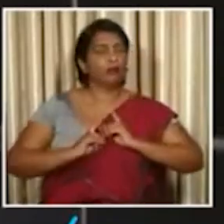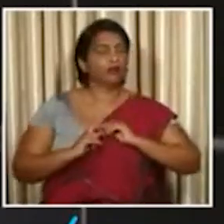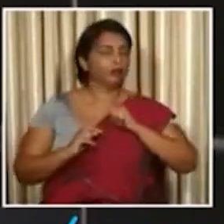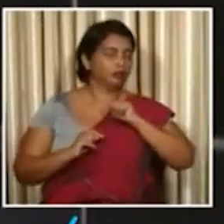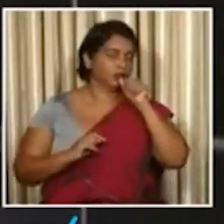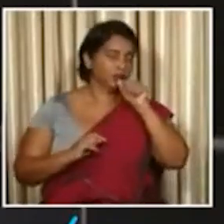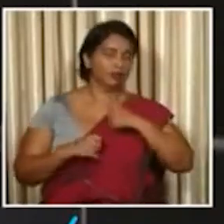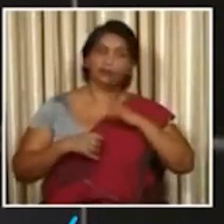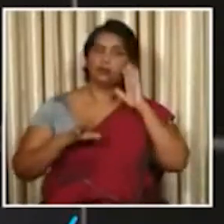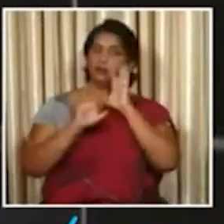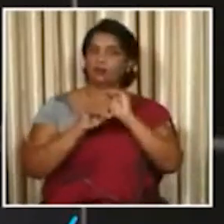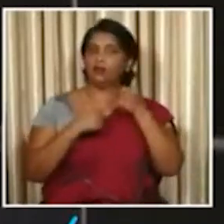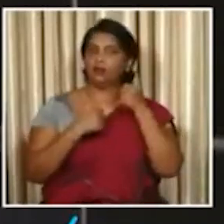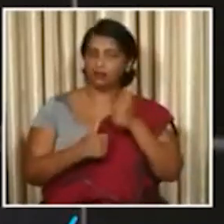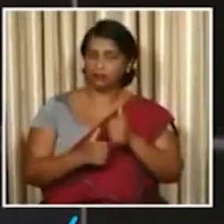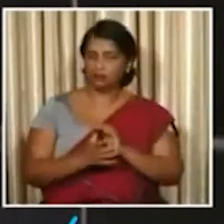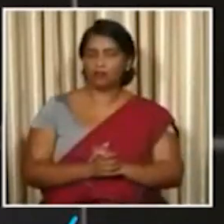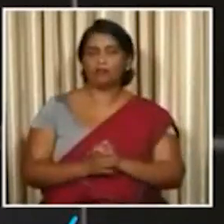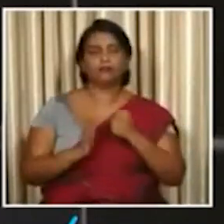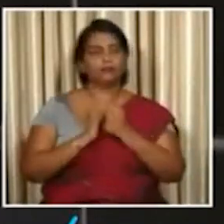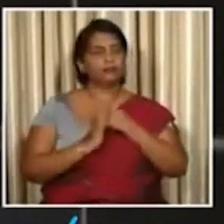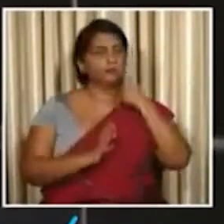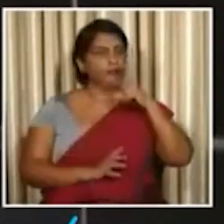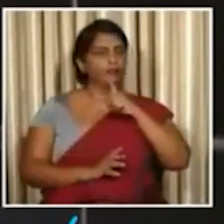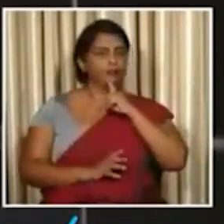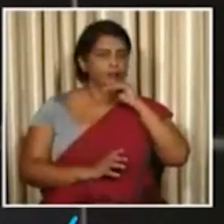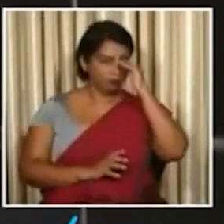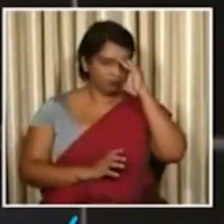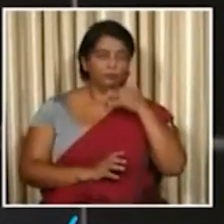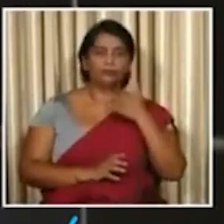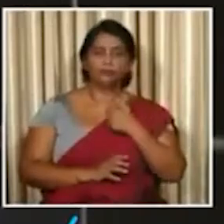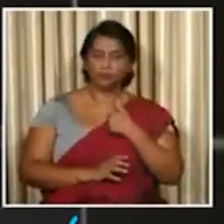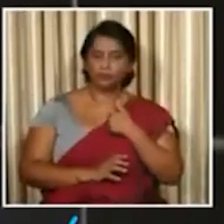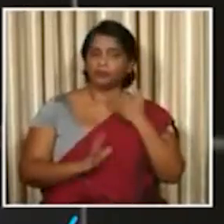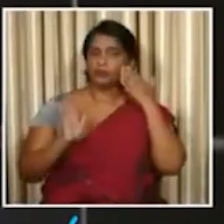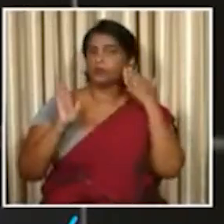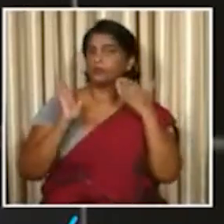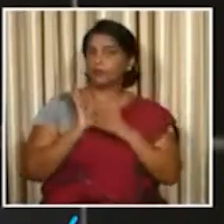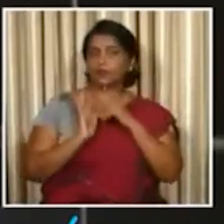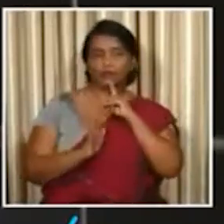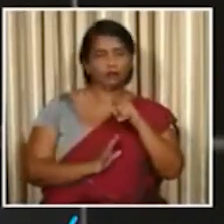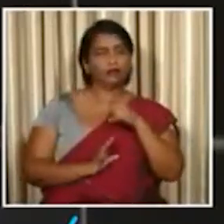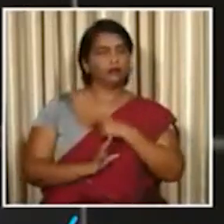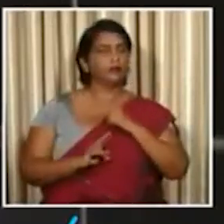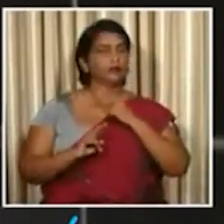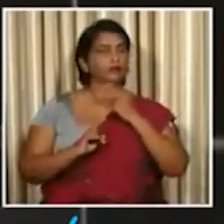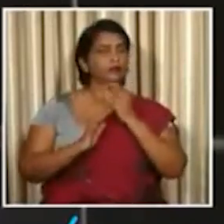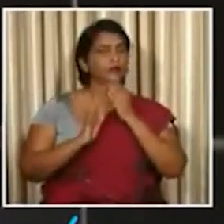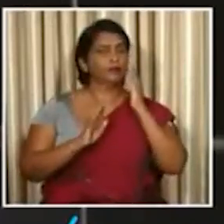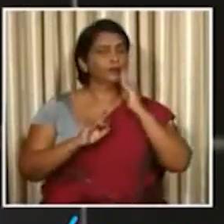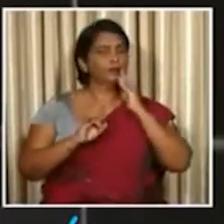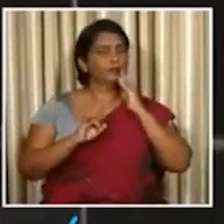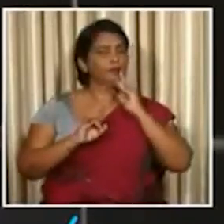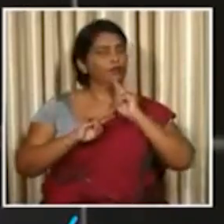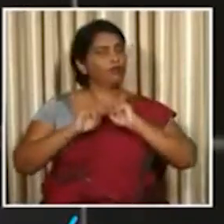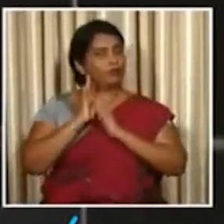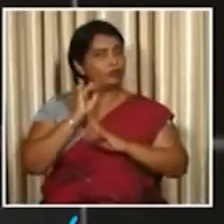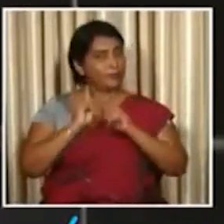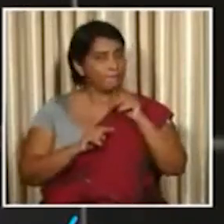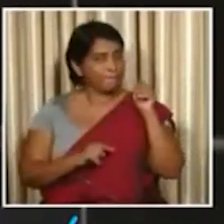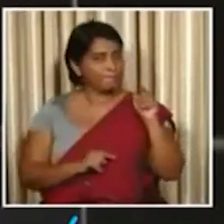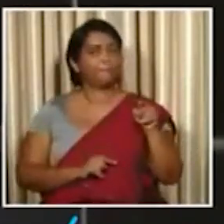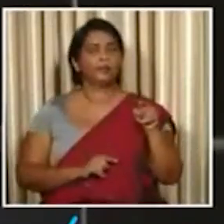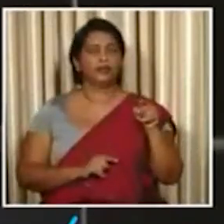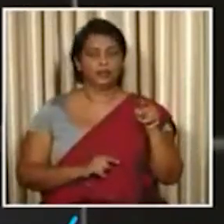whole. Therefore, Mr. Deputy Speaker, I am urging that the Foreign Ministry takes note of this and come out of their